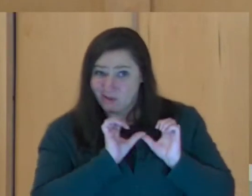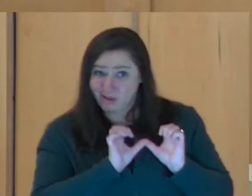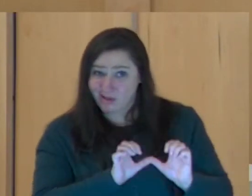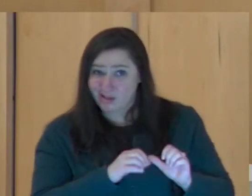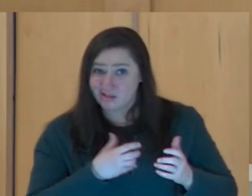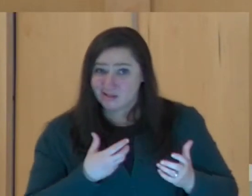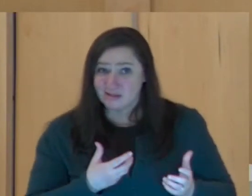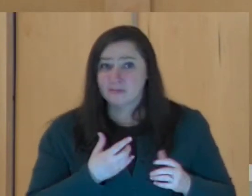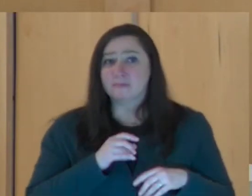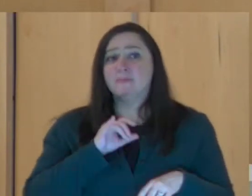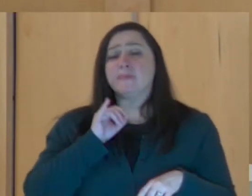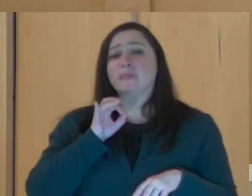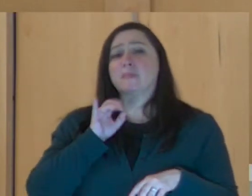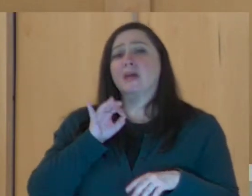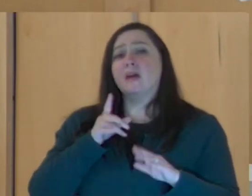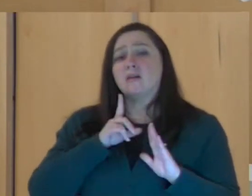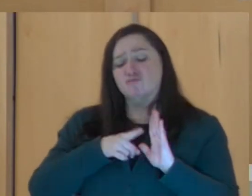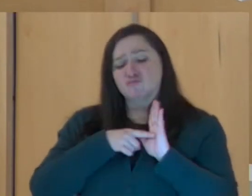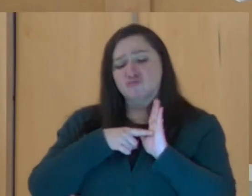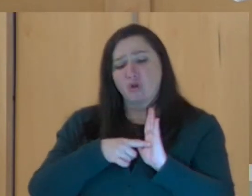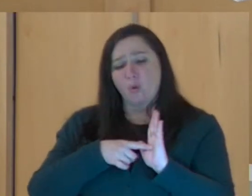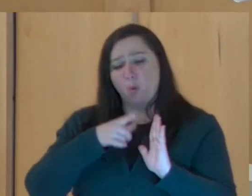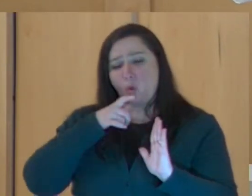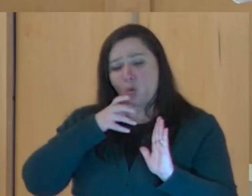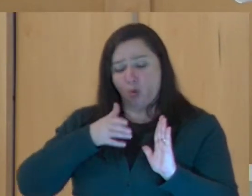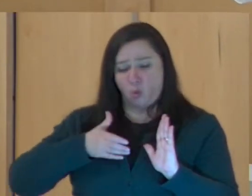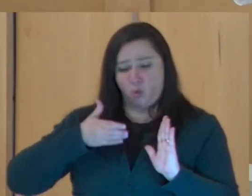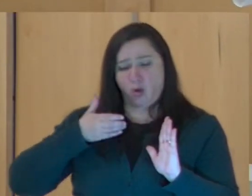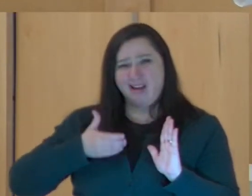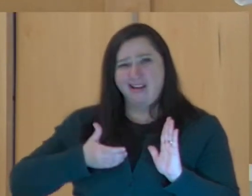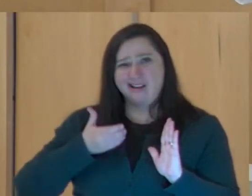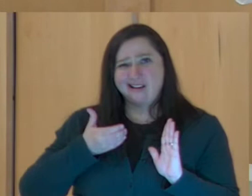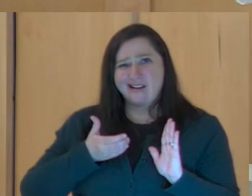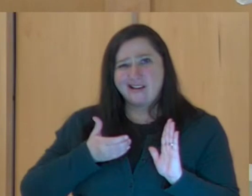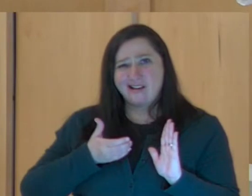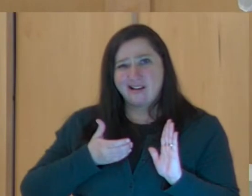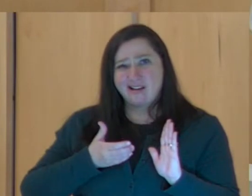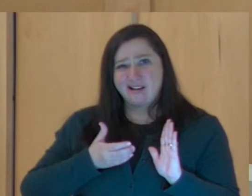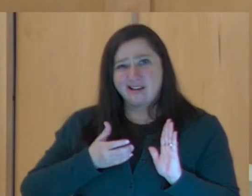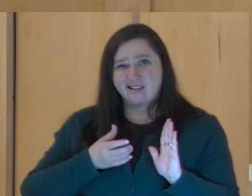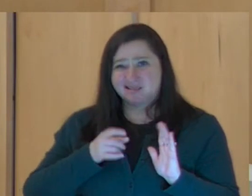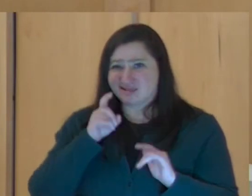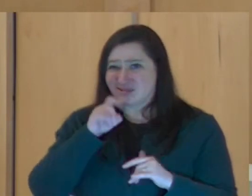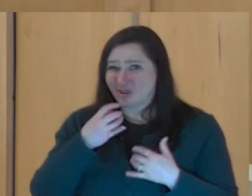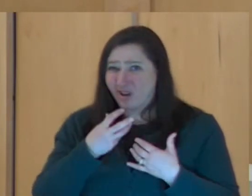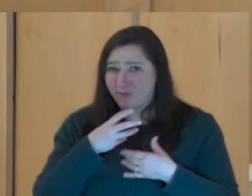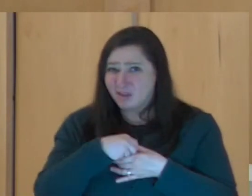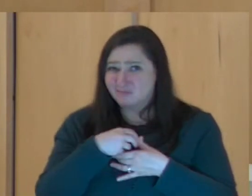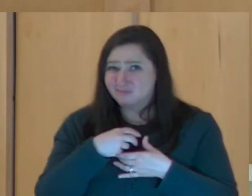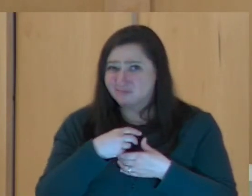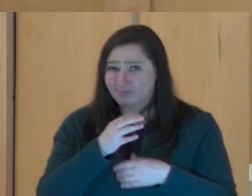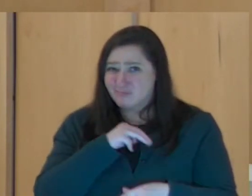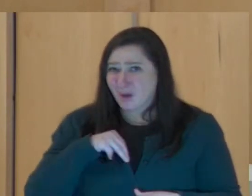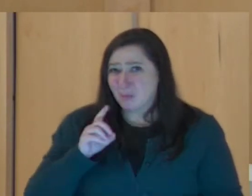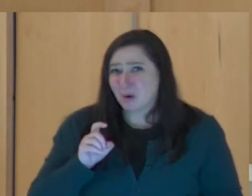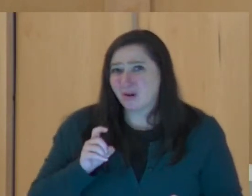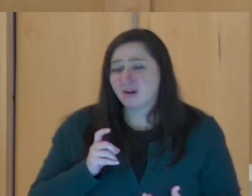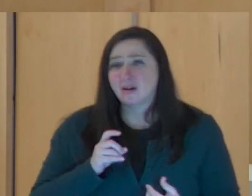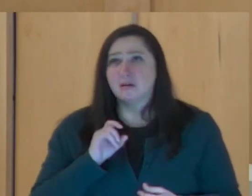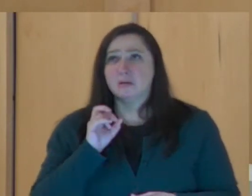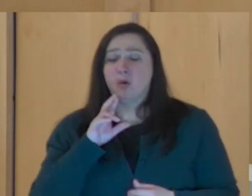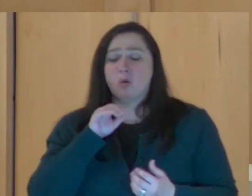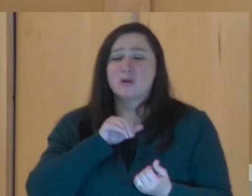I really showed who I am in the Christian church, could I even be considered a member there? Or even before